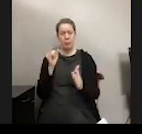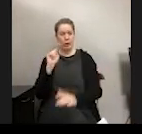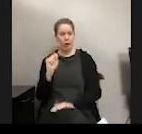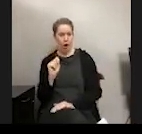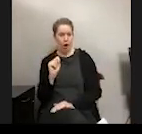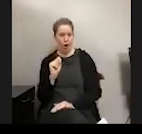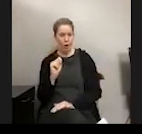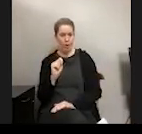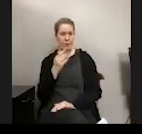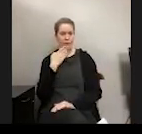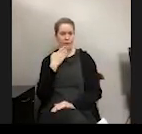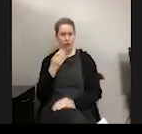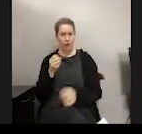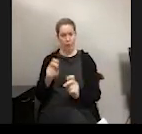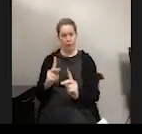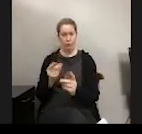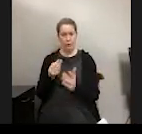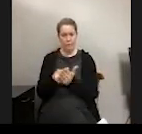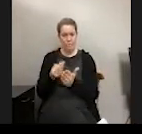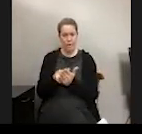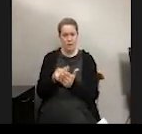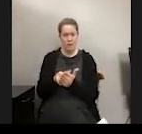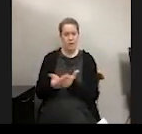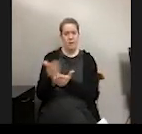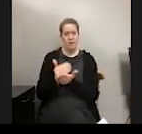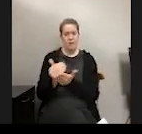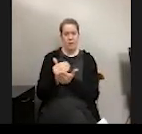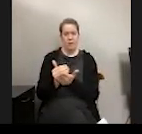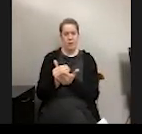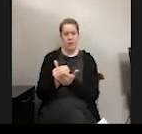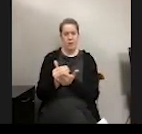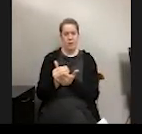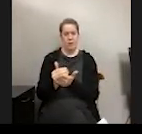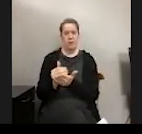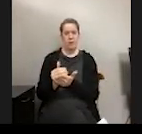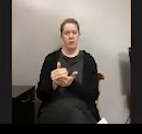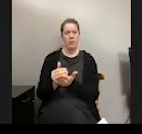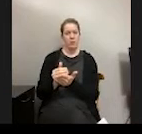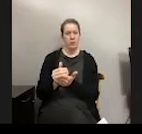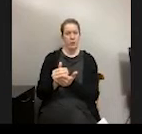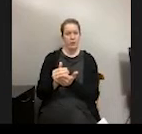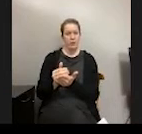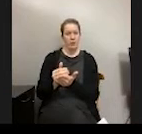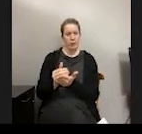it's also not so that the public doesn't have to pay for it. So I guess,